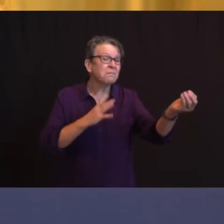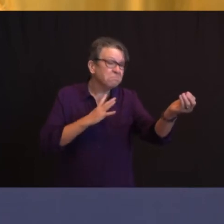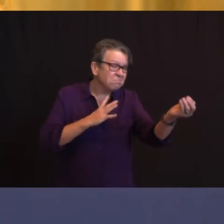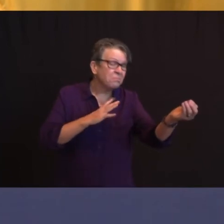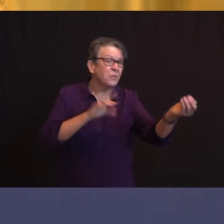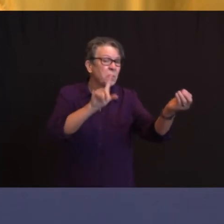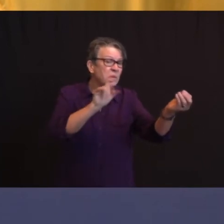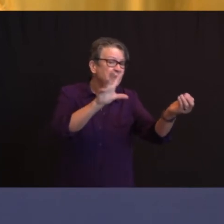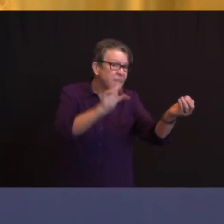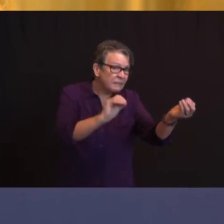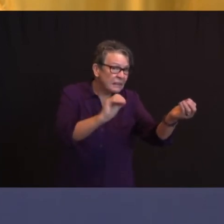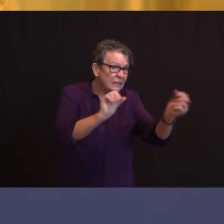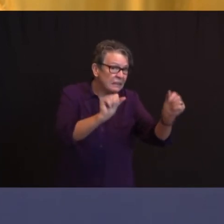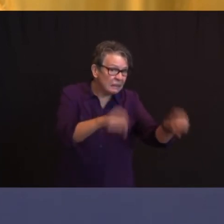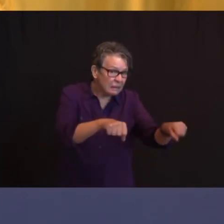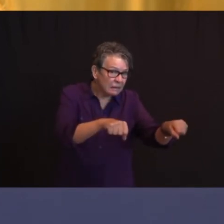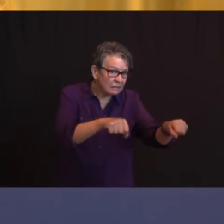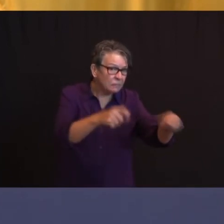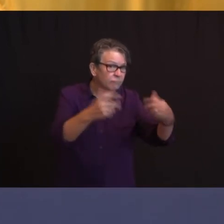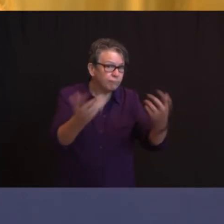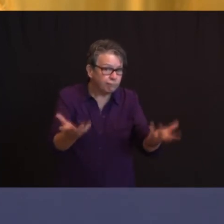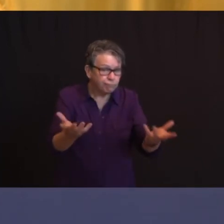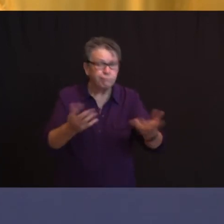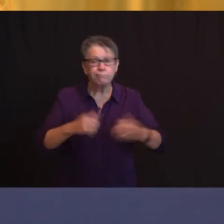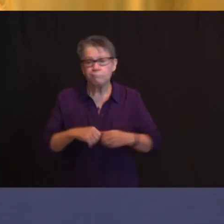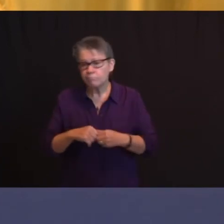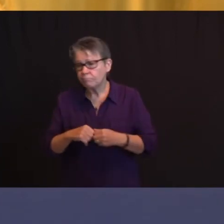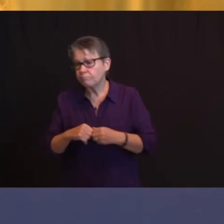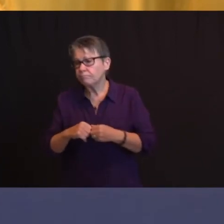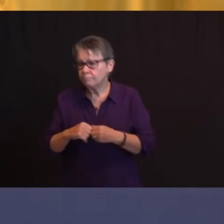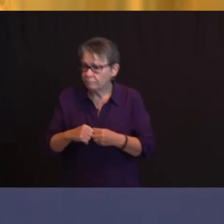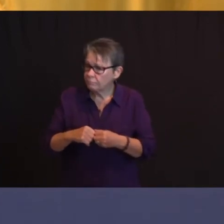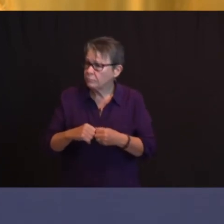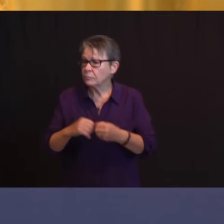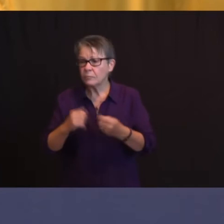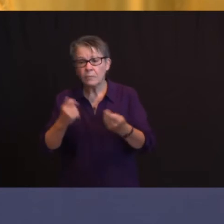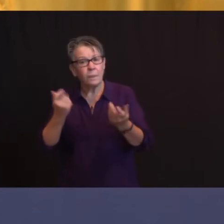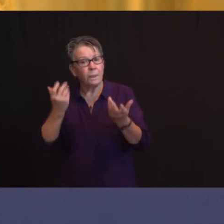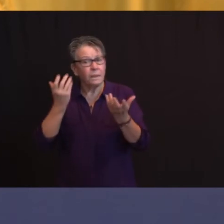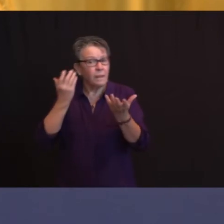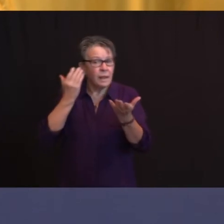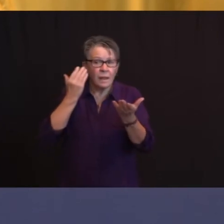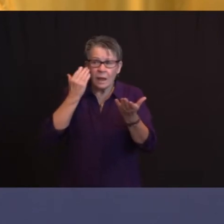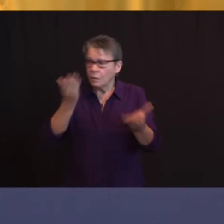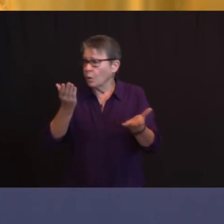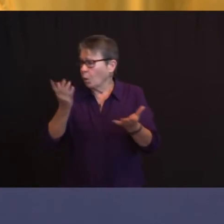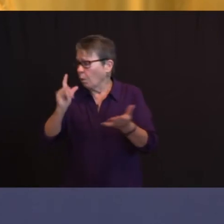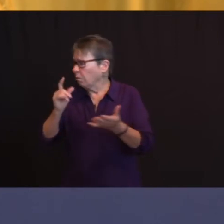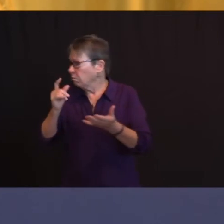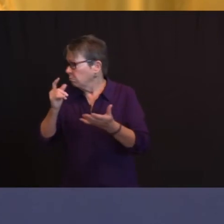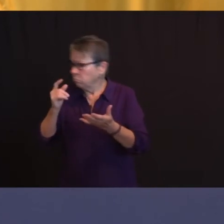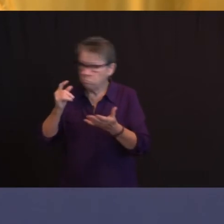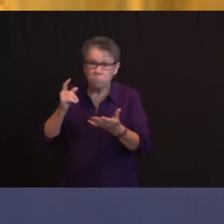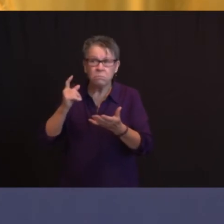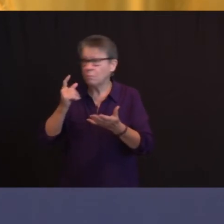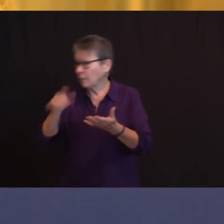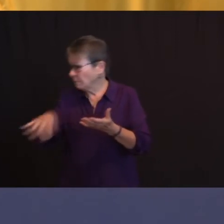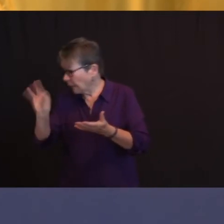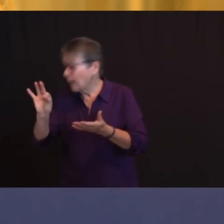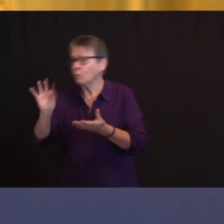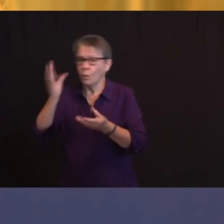these specifics here, but we'll take a look at it and come back to you. Thank you. Alex. Good afternoon. For Dr.